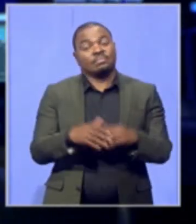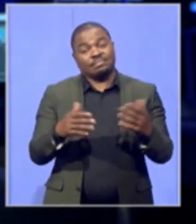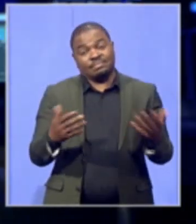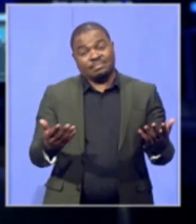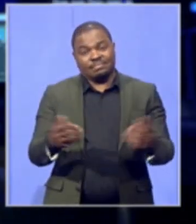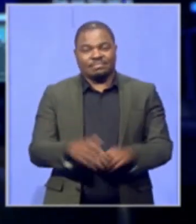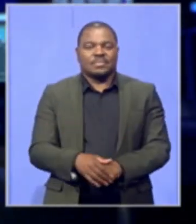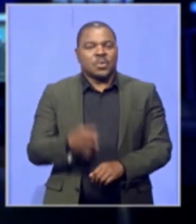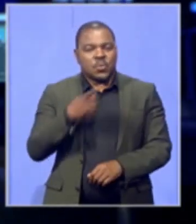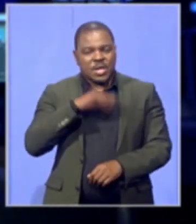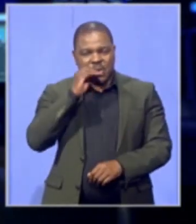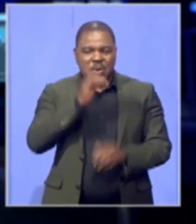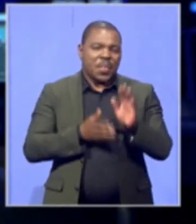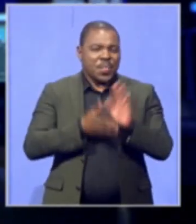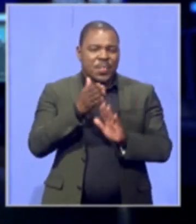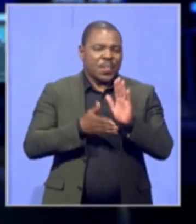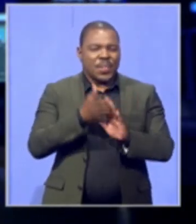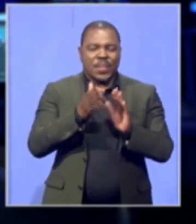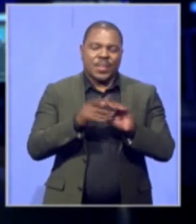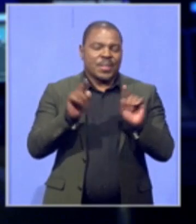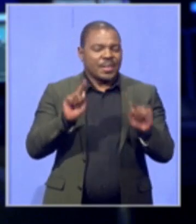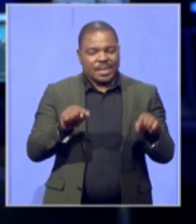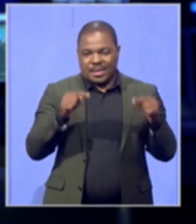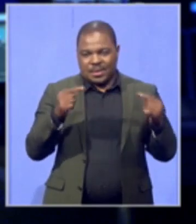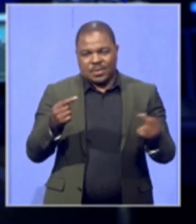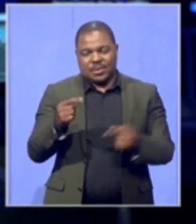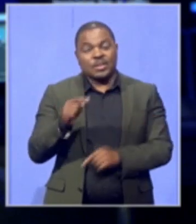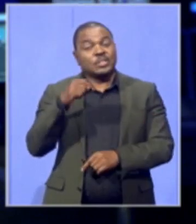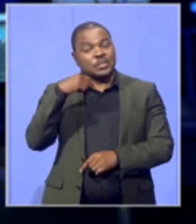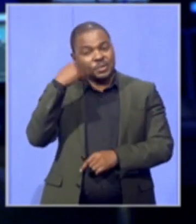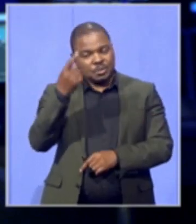Weso ho rolla ha se o qeta moru ha di rengwe hape ho